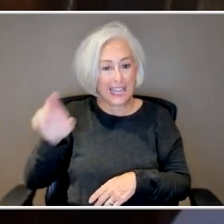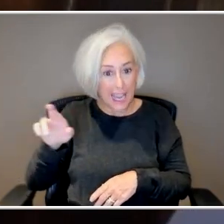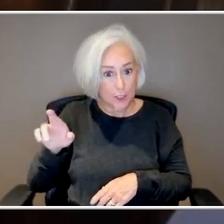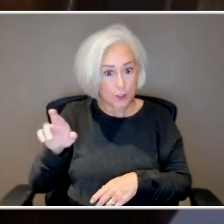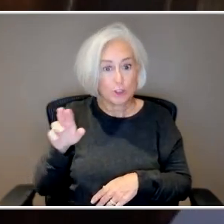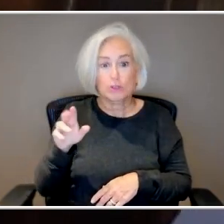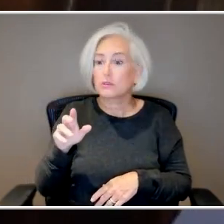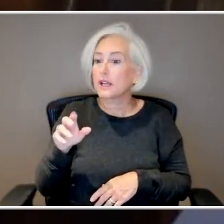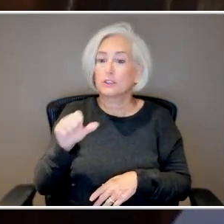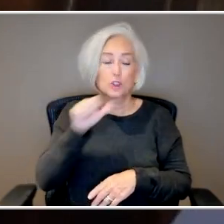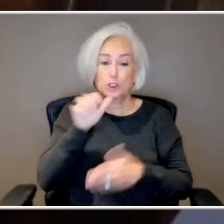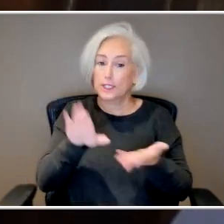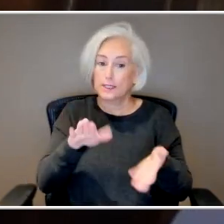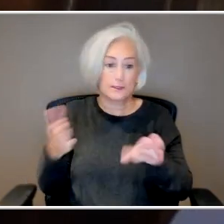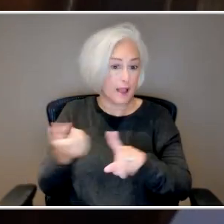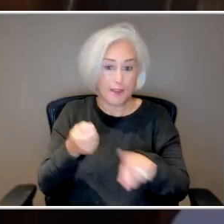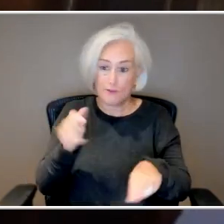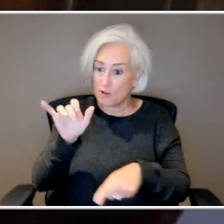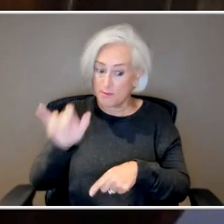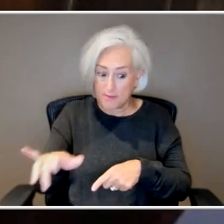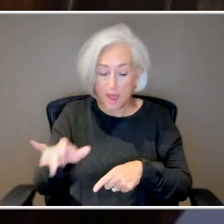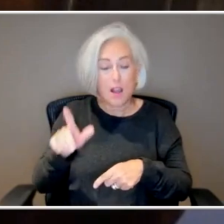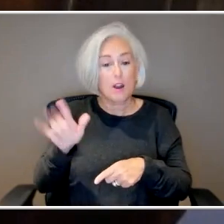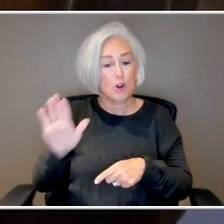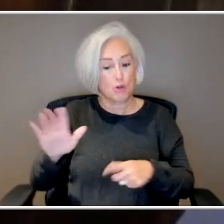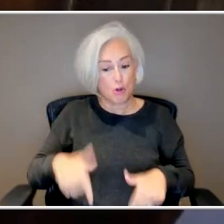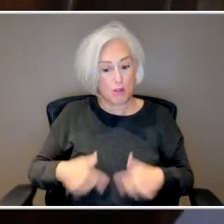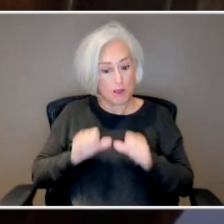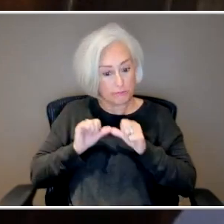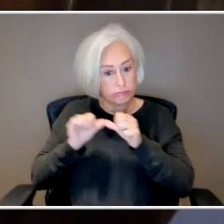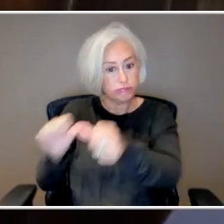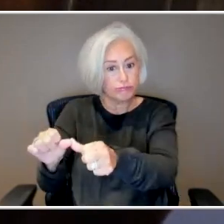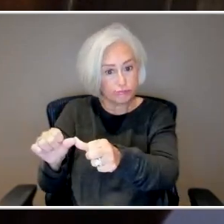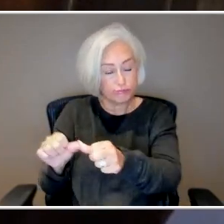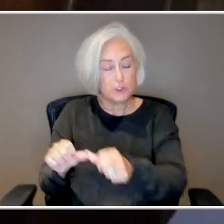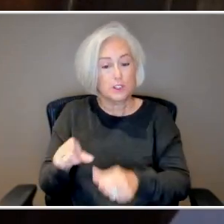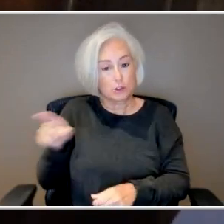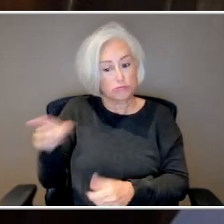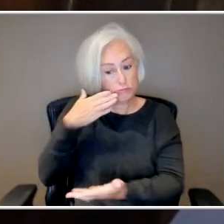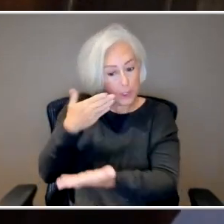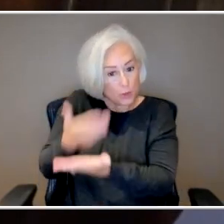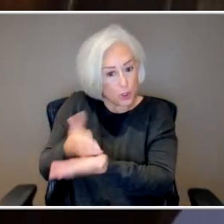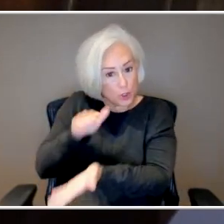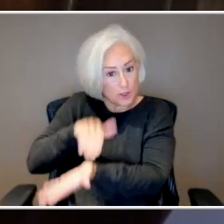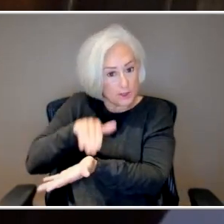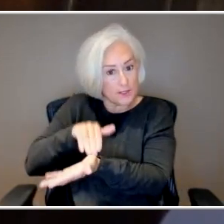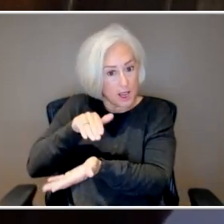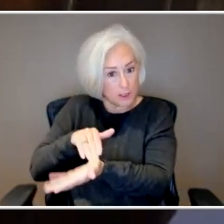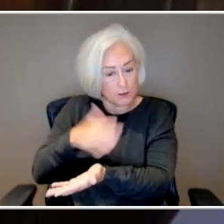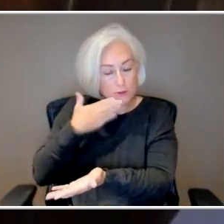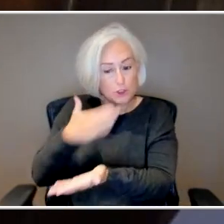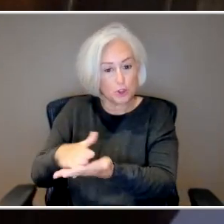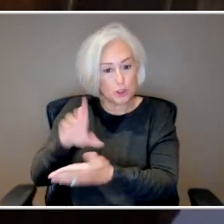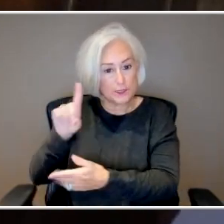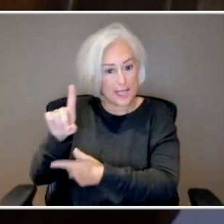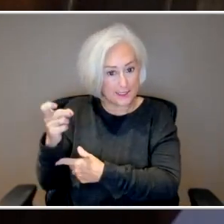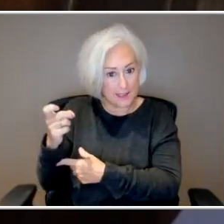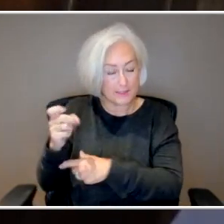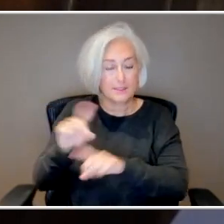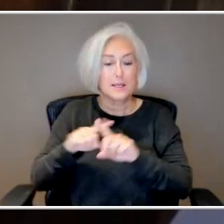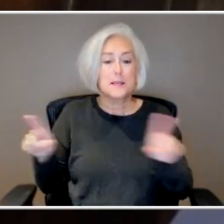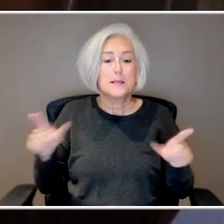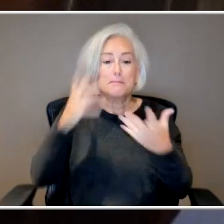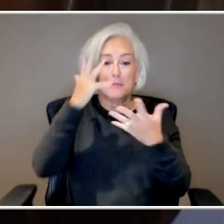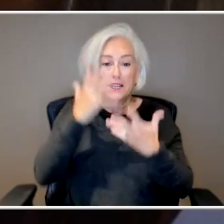that. So very good diagnostic physician. But unfortunately,